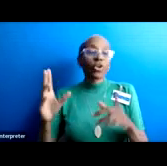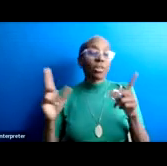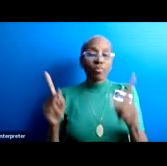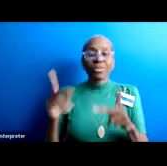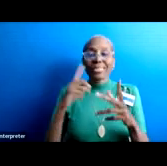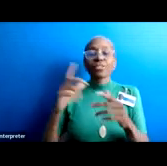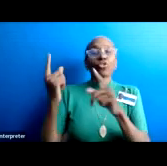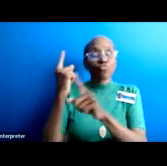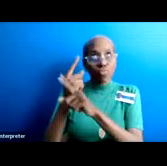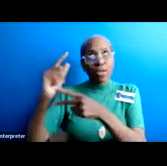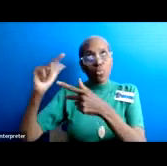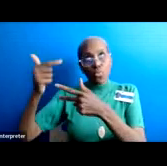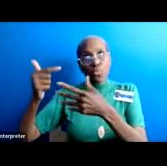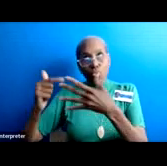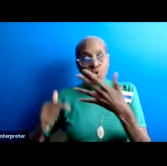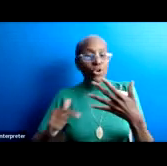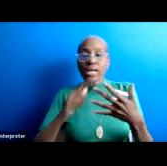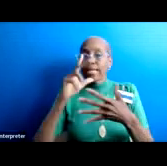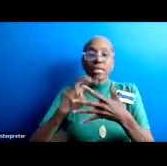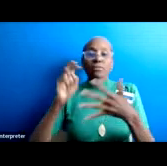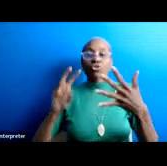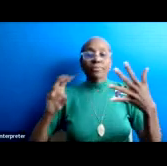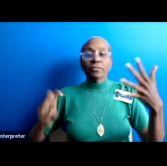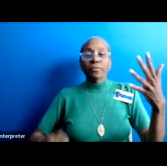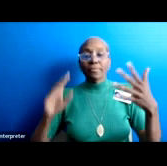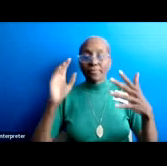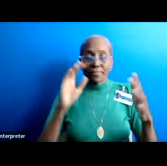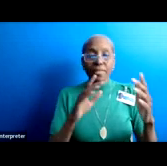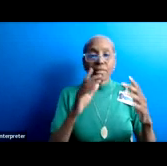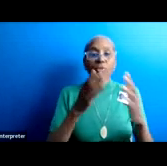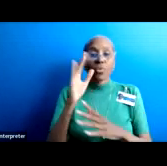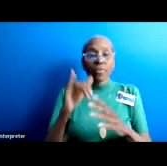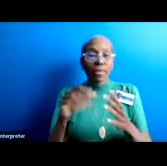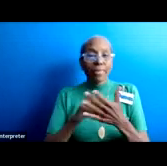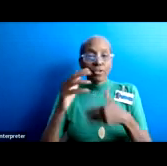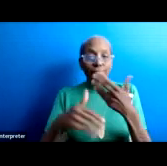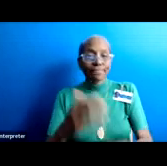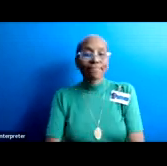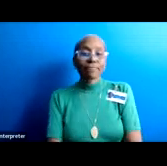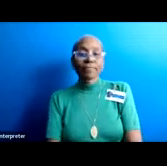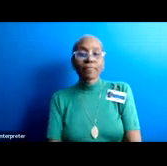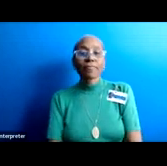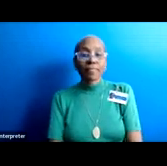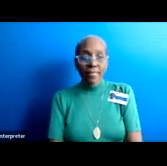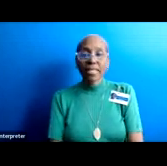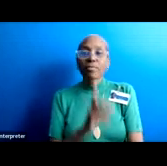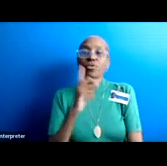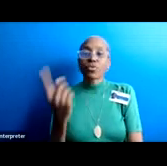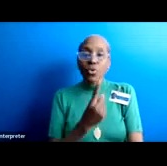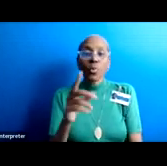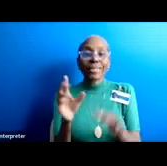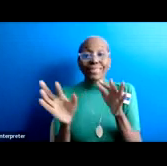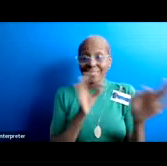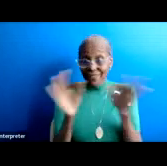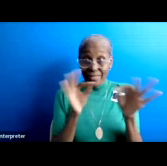the right order, that nothing's being skipped as they tab through the page. So we want to make sure that we always